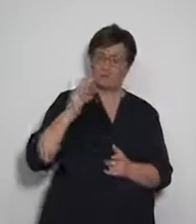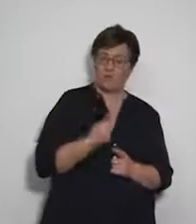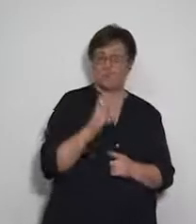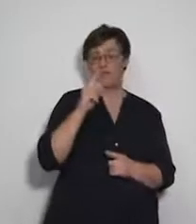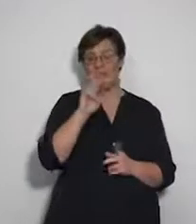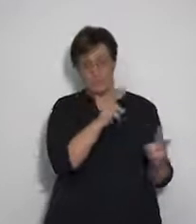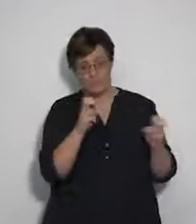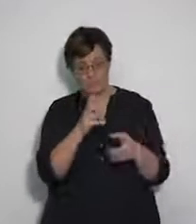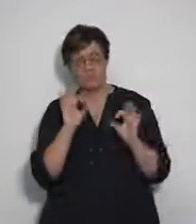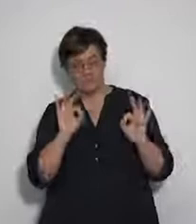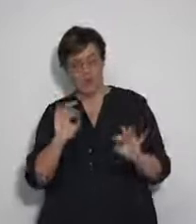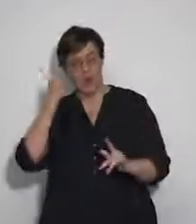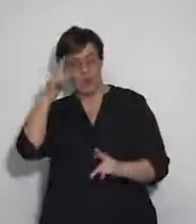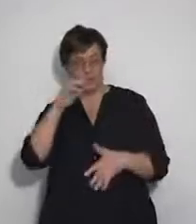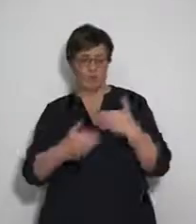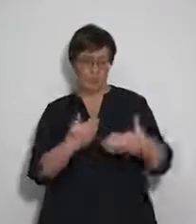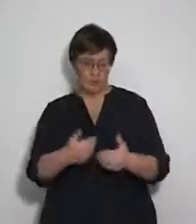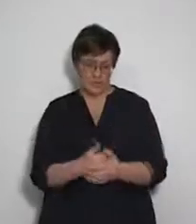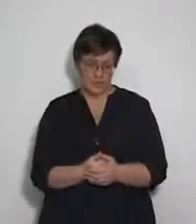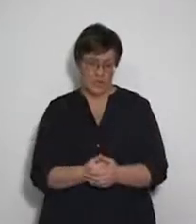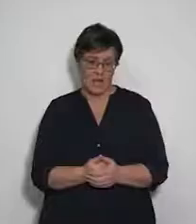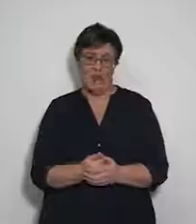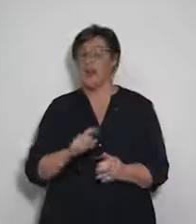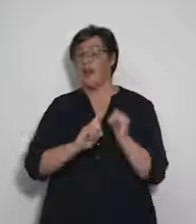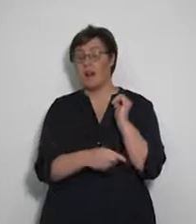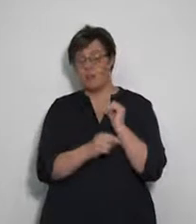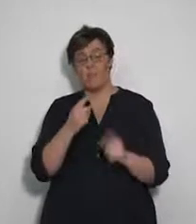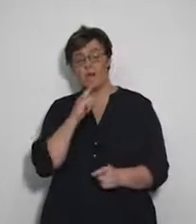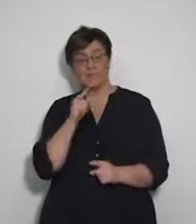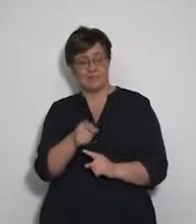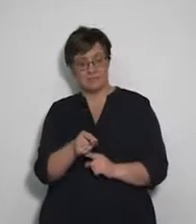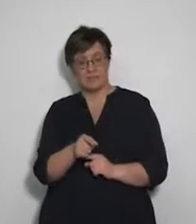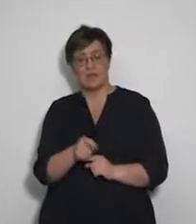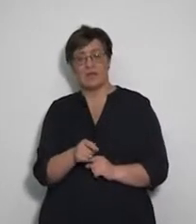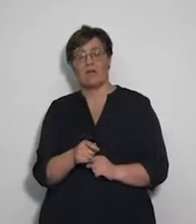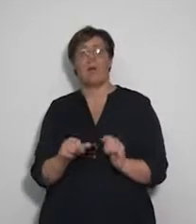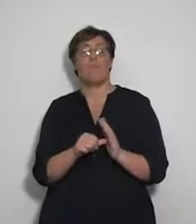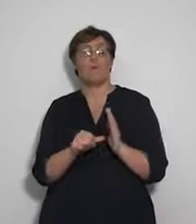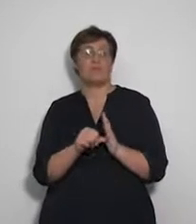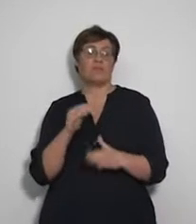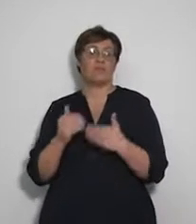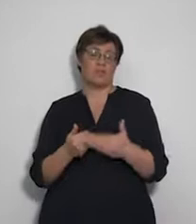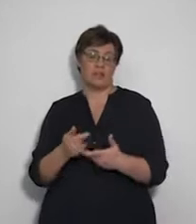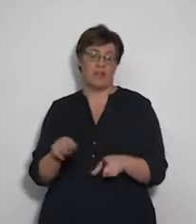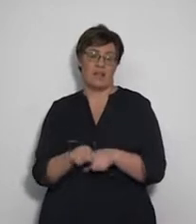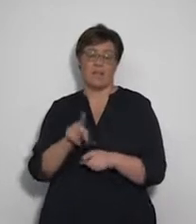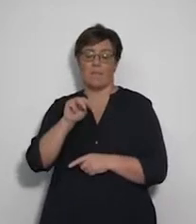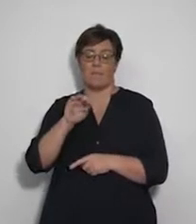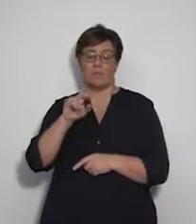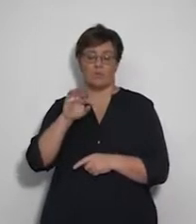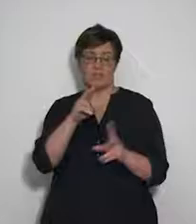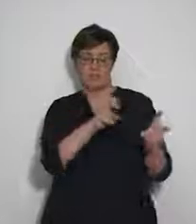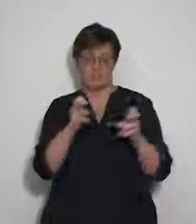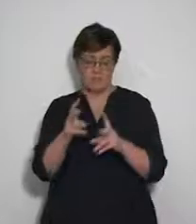DNA replication correctly and logically, and then finally, being able to, in this case, the significance of a process such as